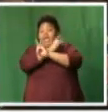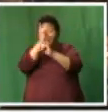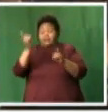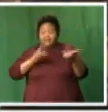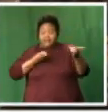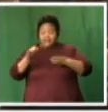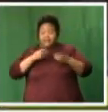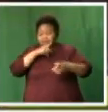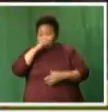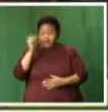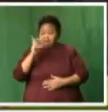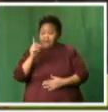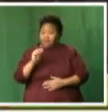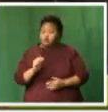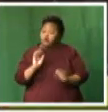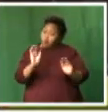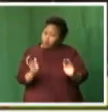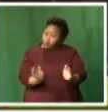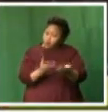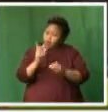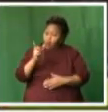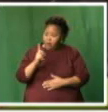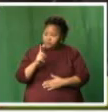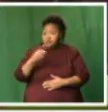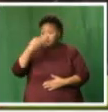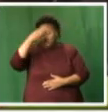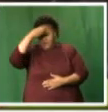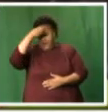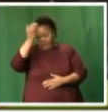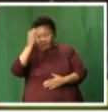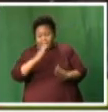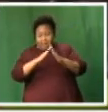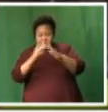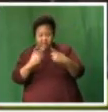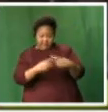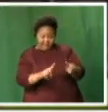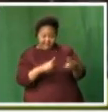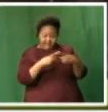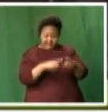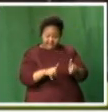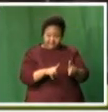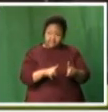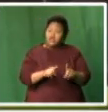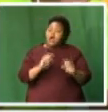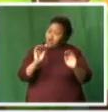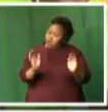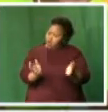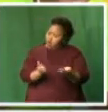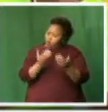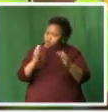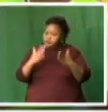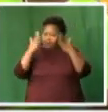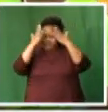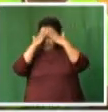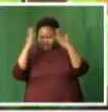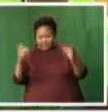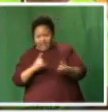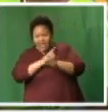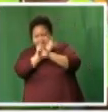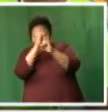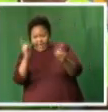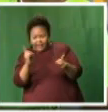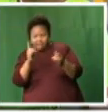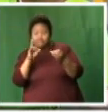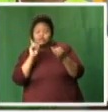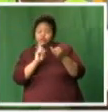ekuthenini tinhlango zikahulumende letahlukahlukene atichubeke phela tikhutsate tempilo kakhulukade sicala khona ka mental health noma ke tindzabeni tona letithinta